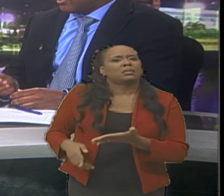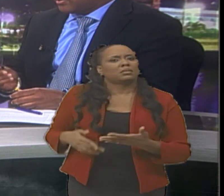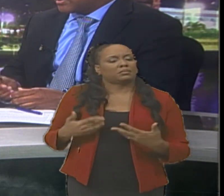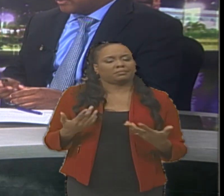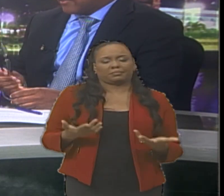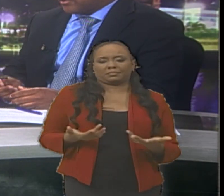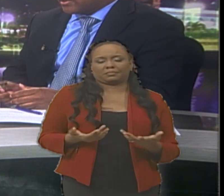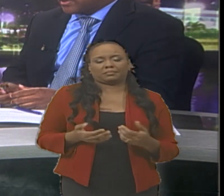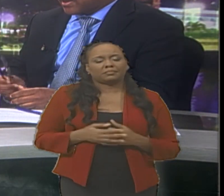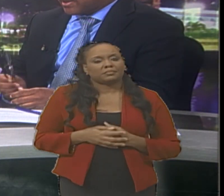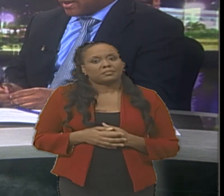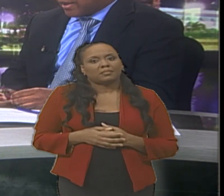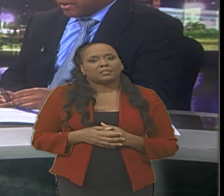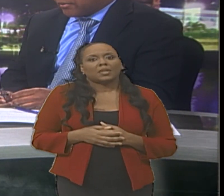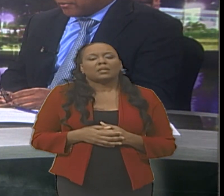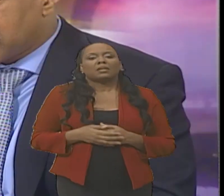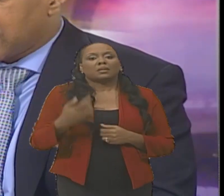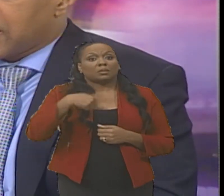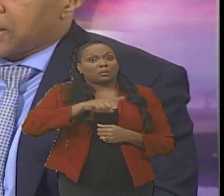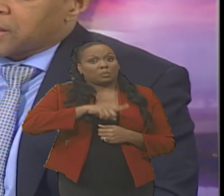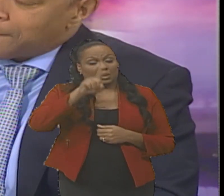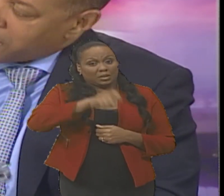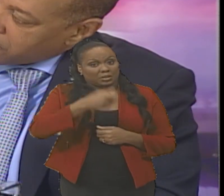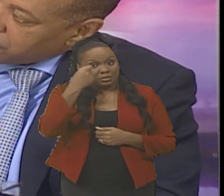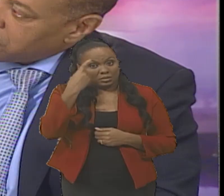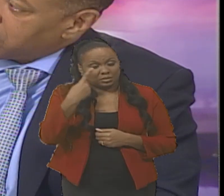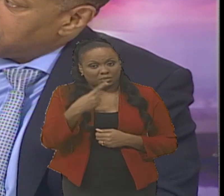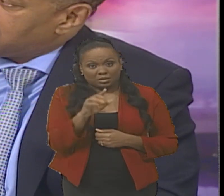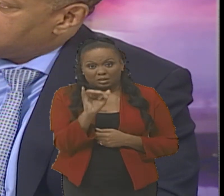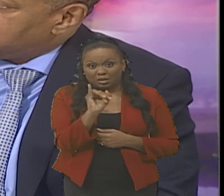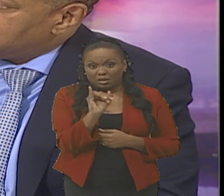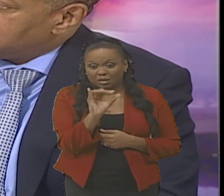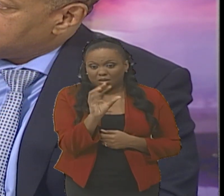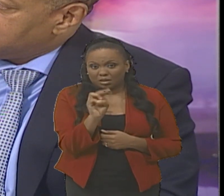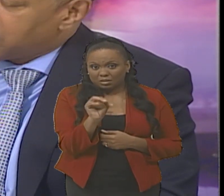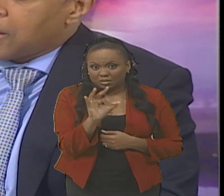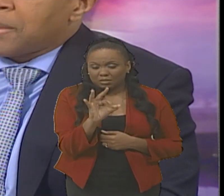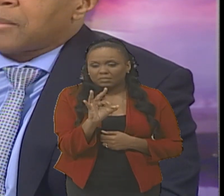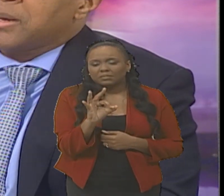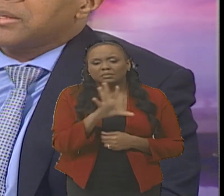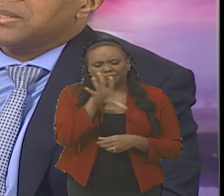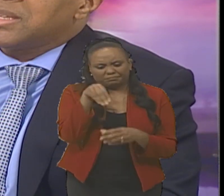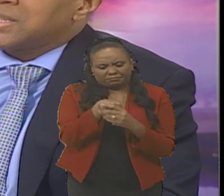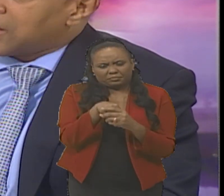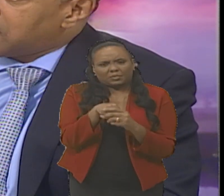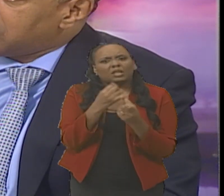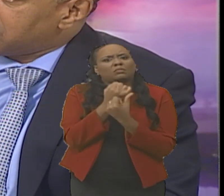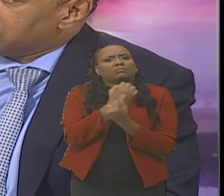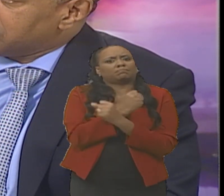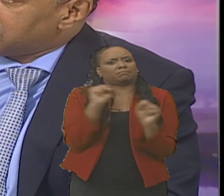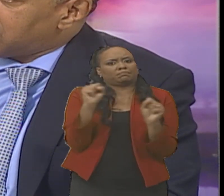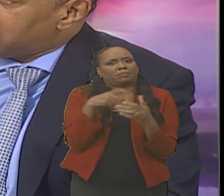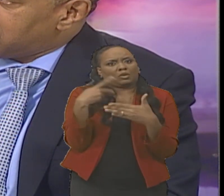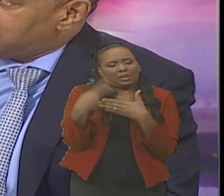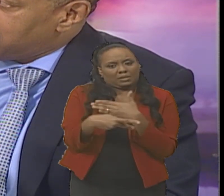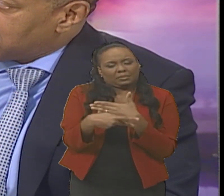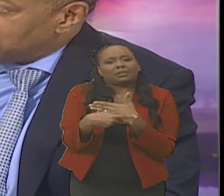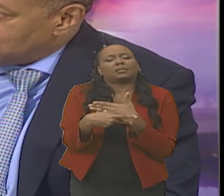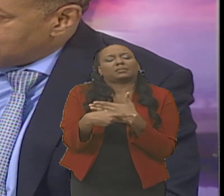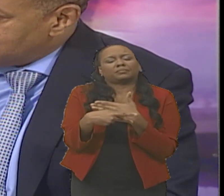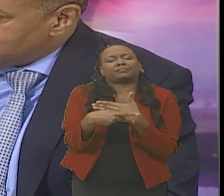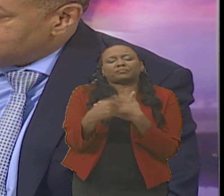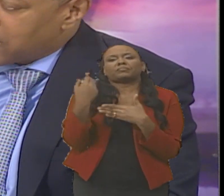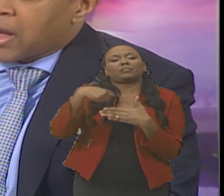We have to understand that the IMF is a partnership in the recovery program. Barbados designed the